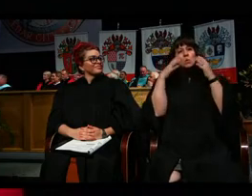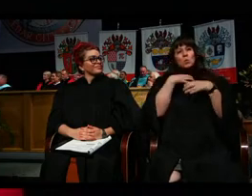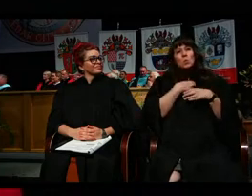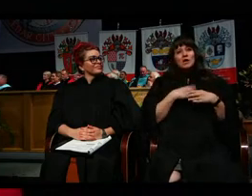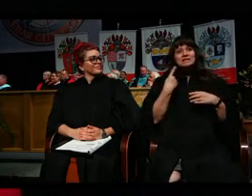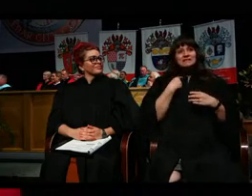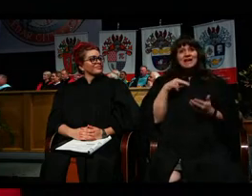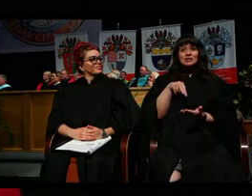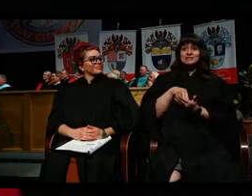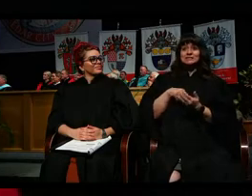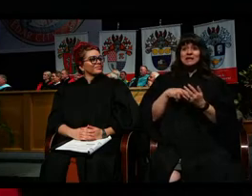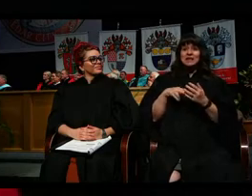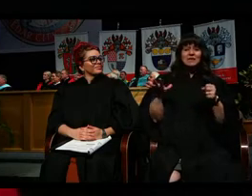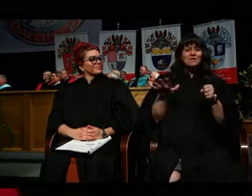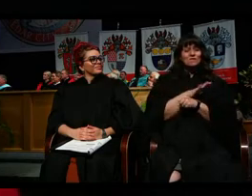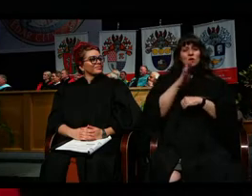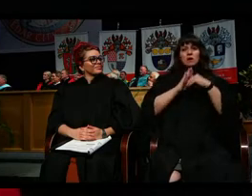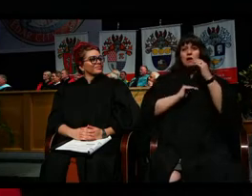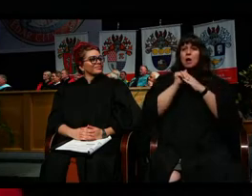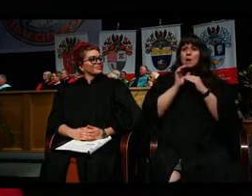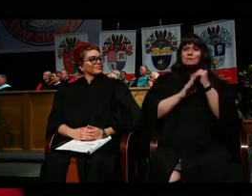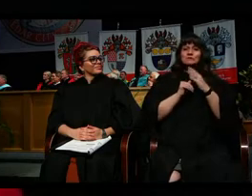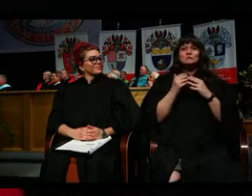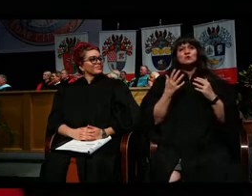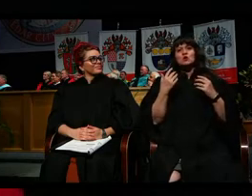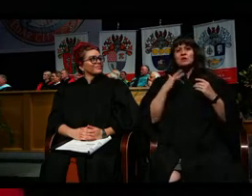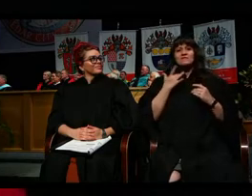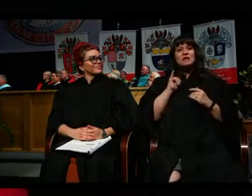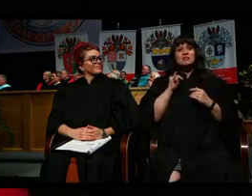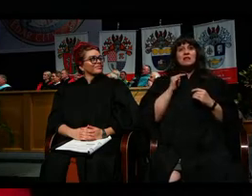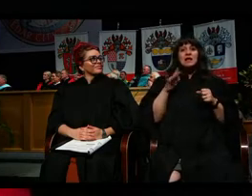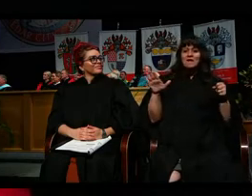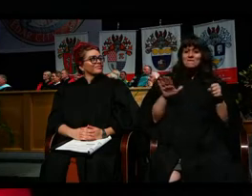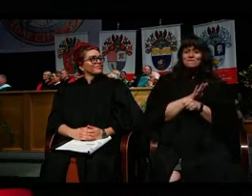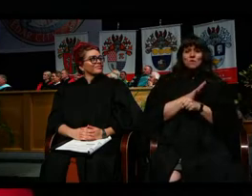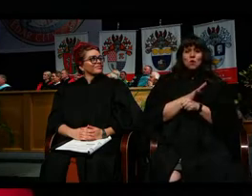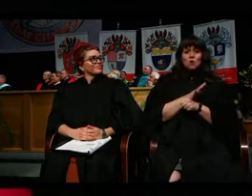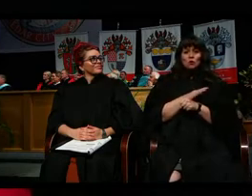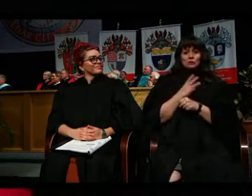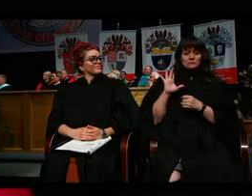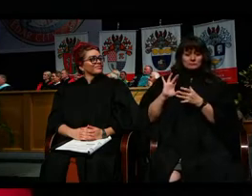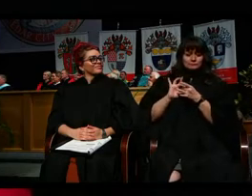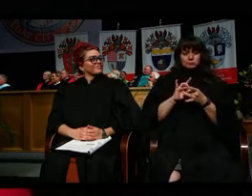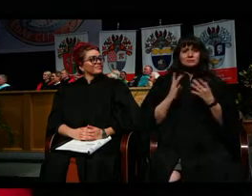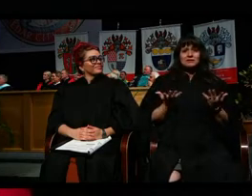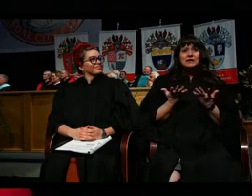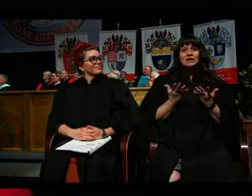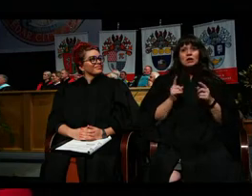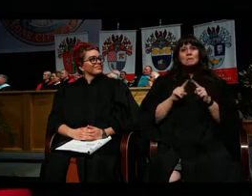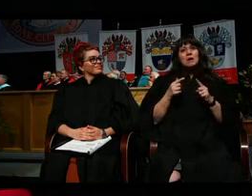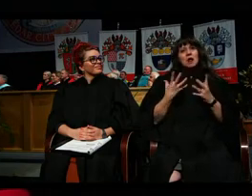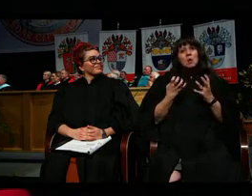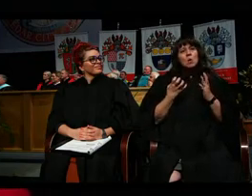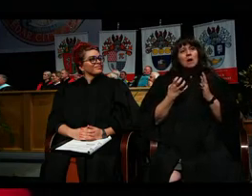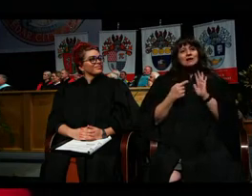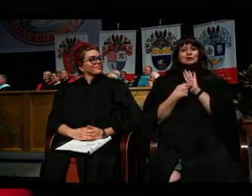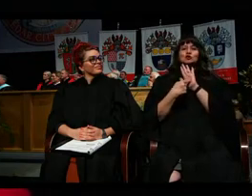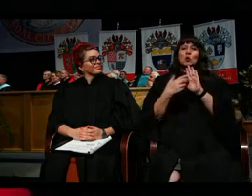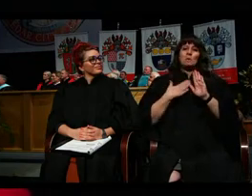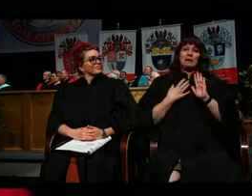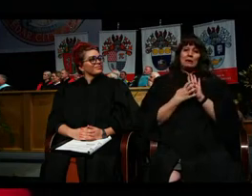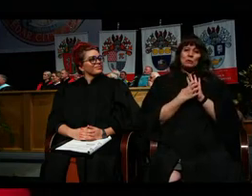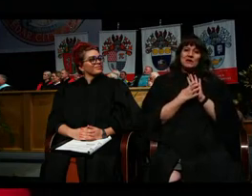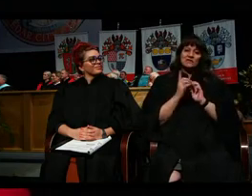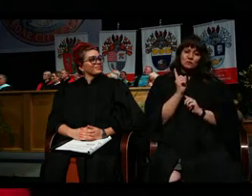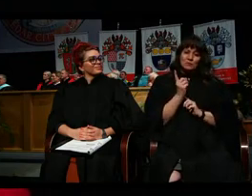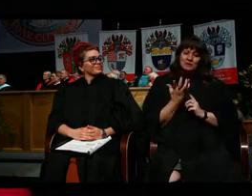completely comfortable and feeling like I absolutely belong here. But I want to be vulnerable for a minute and share some things with you,